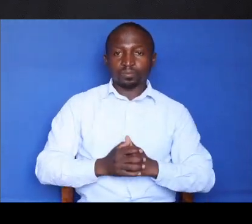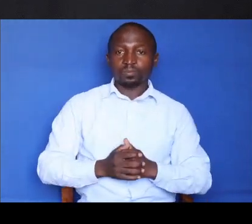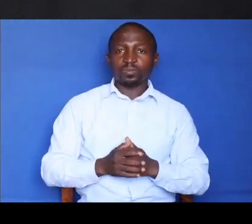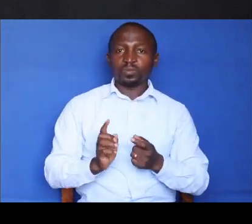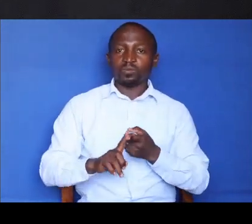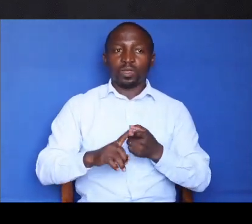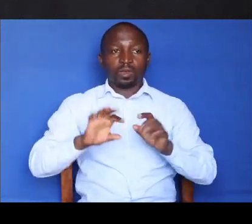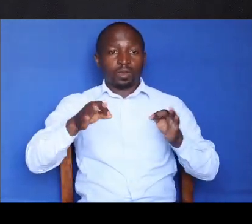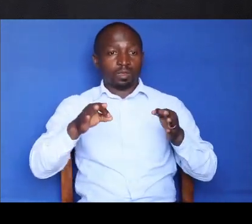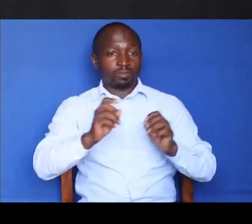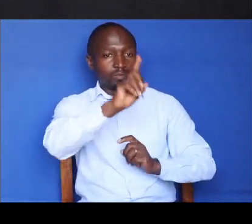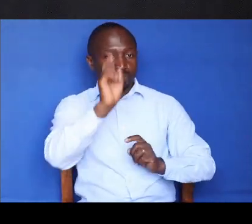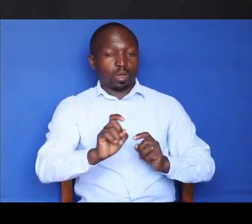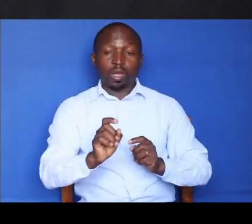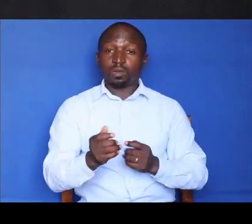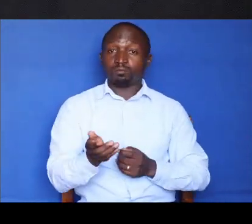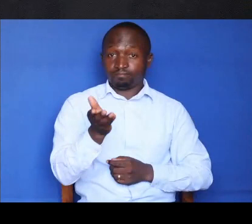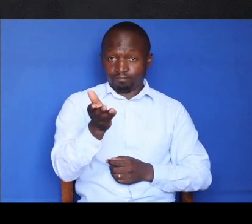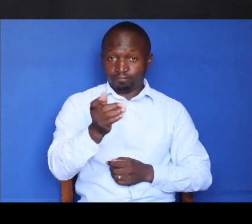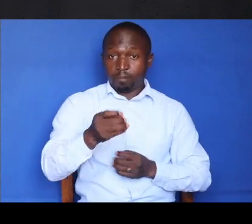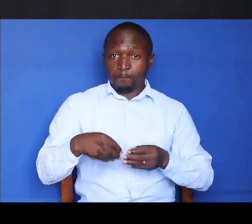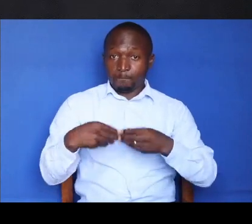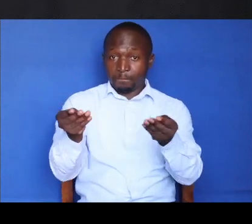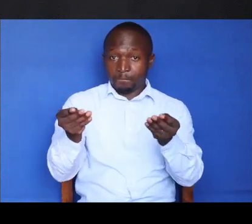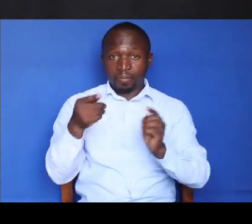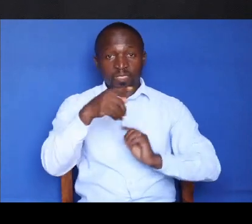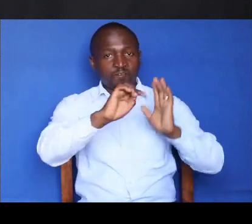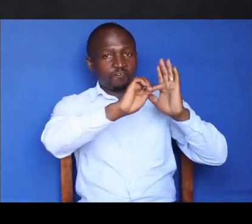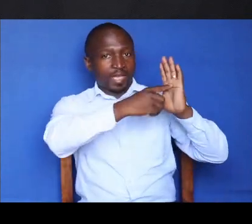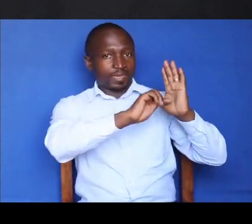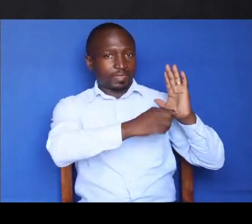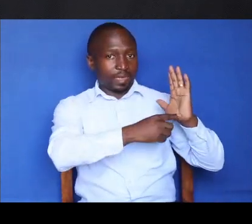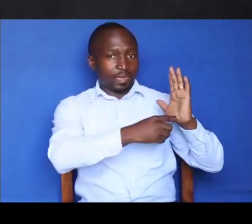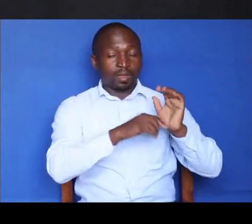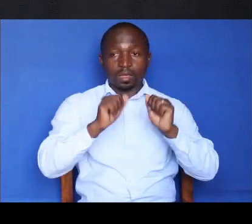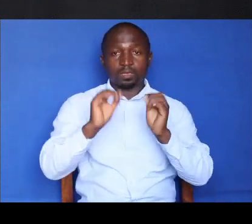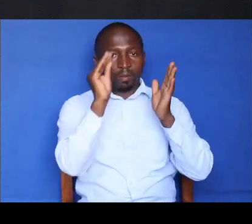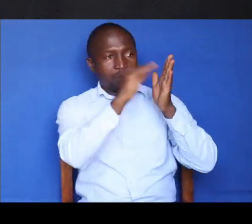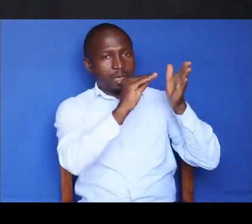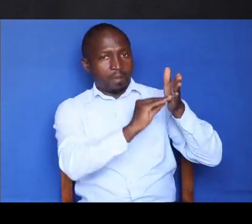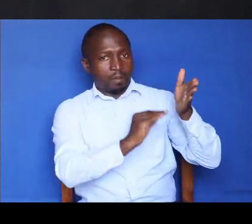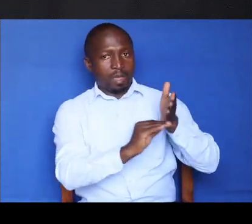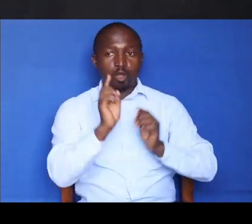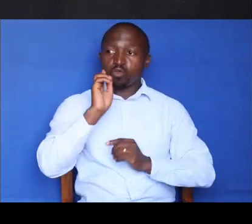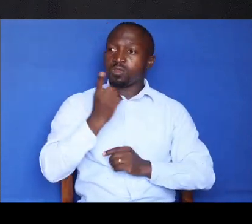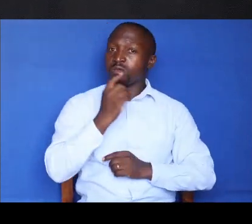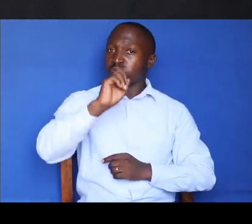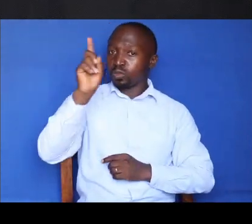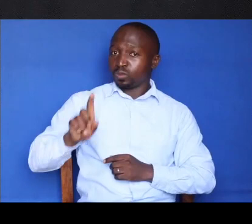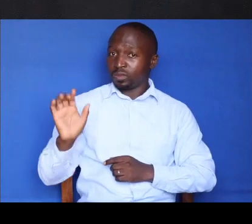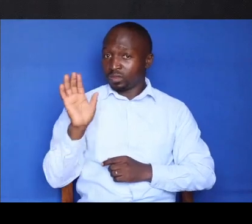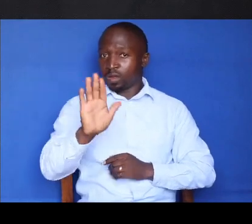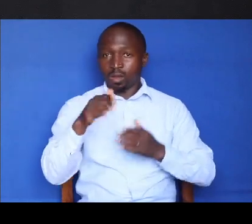So class, the way on how the question has been asked, these are the factors which are supposed to appear